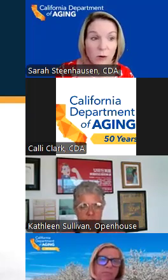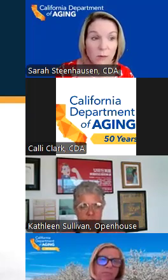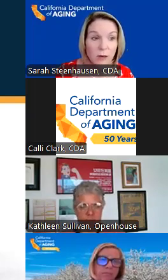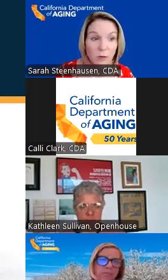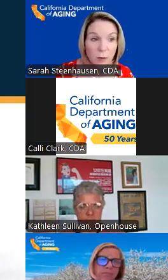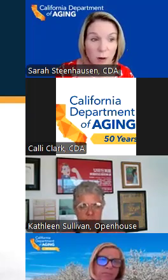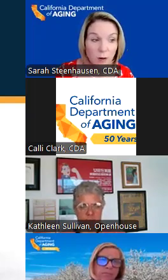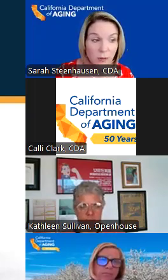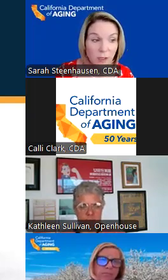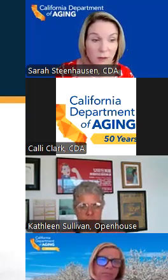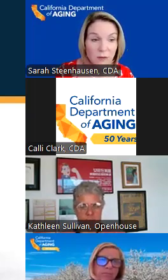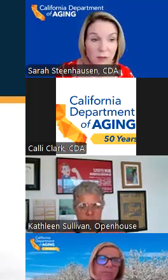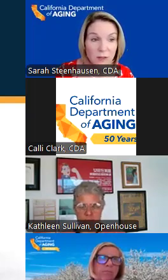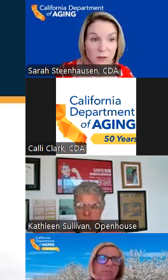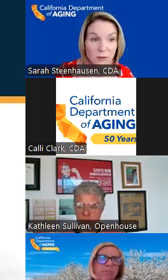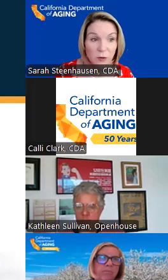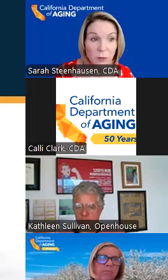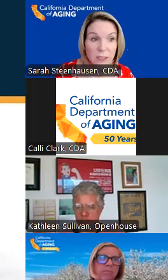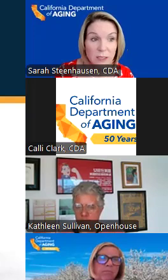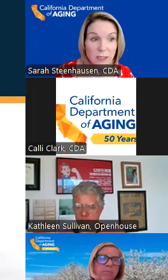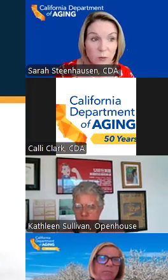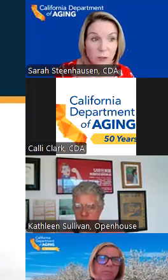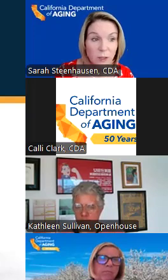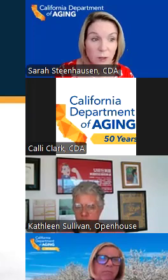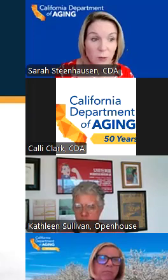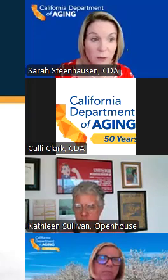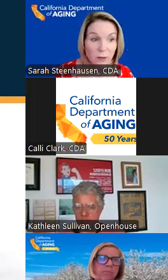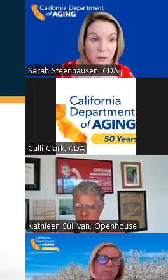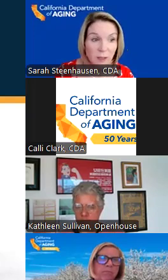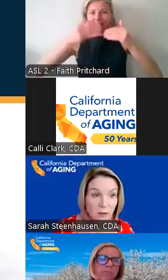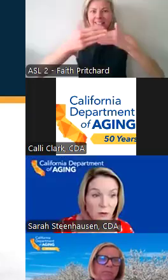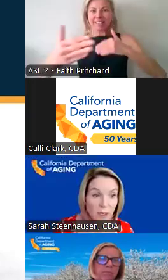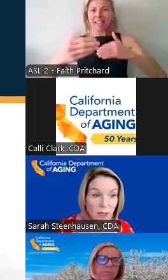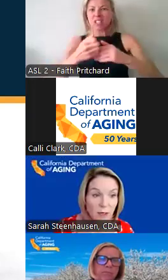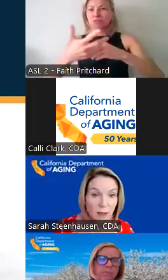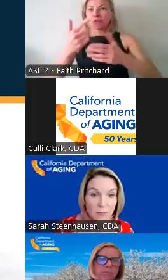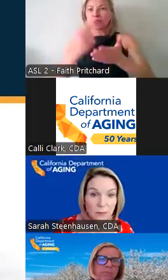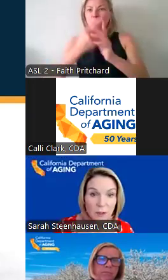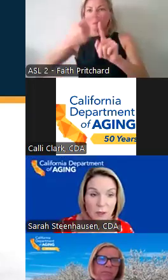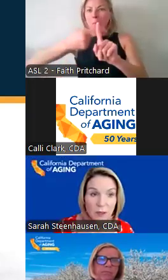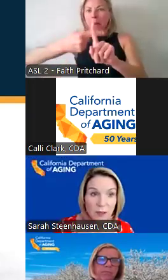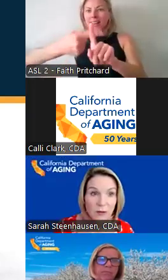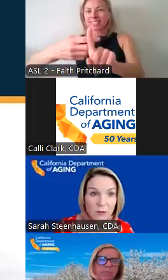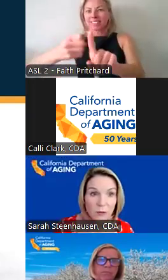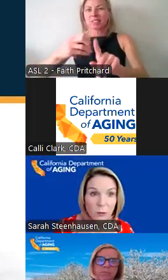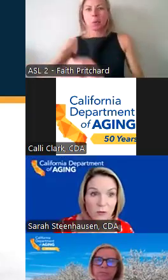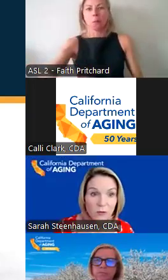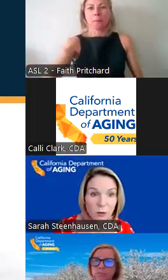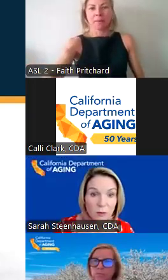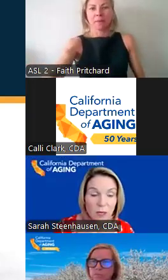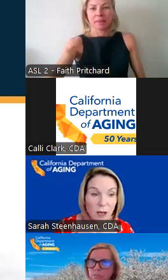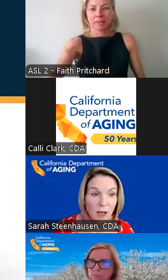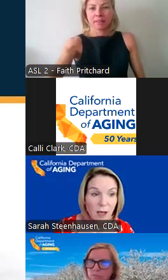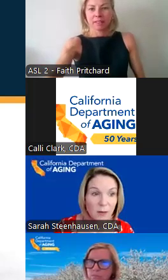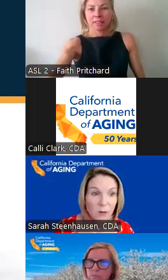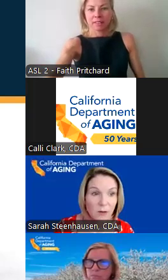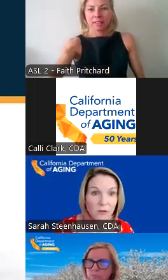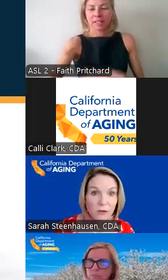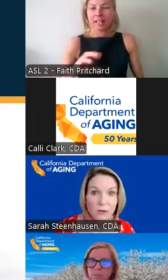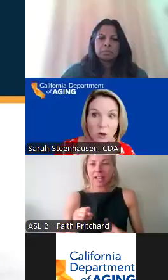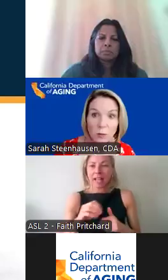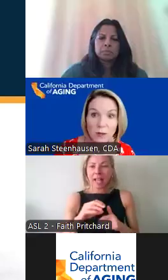help inform our thinking these next few months as we really dig in and try and advance this work. So